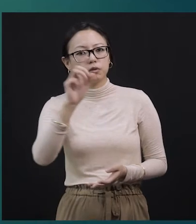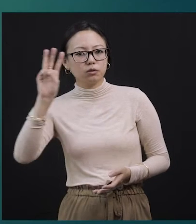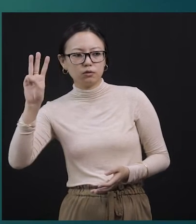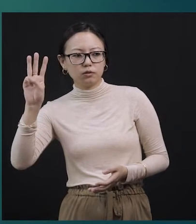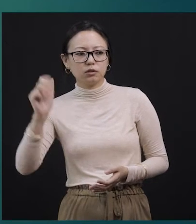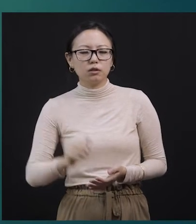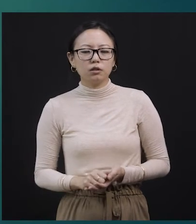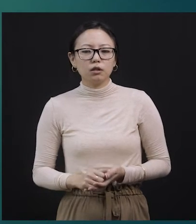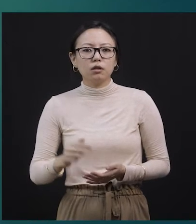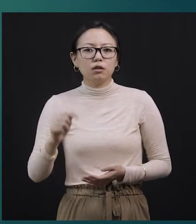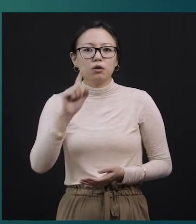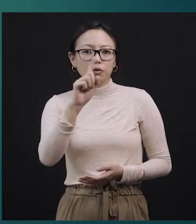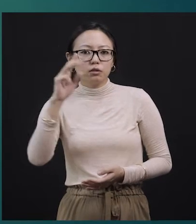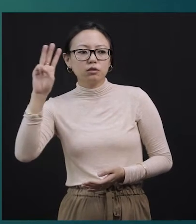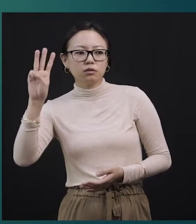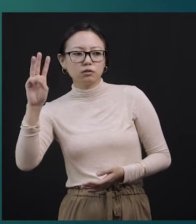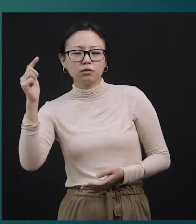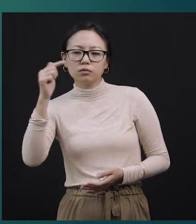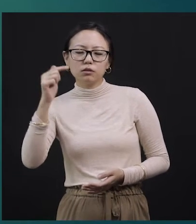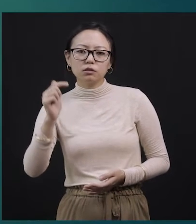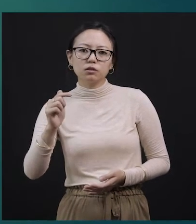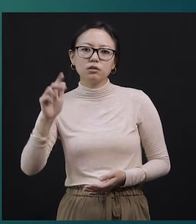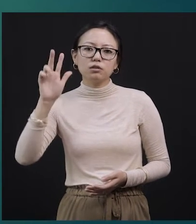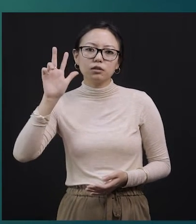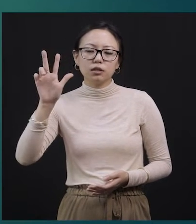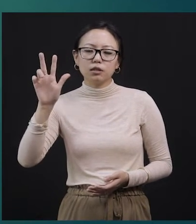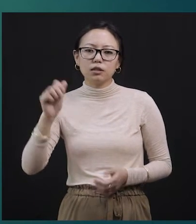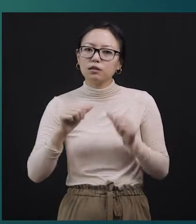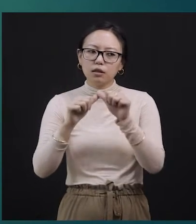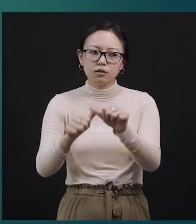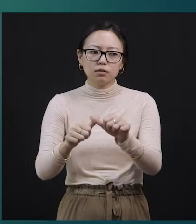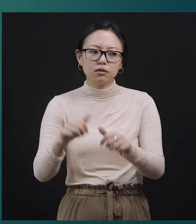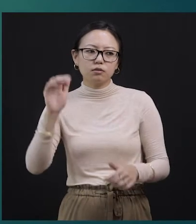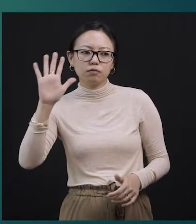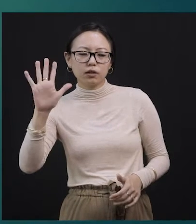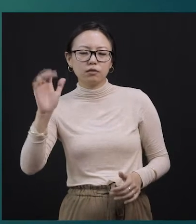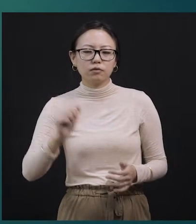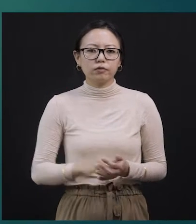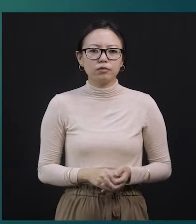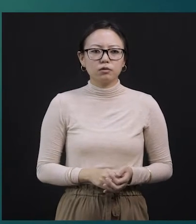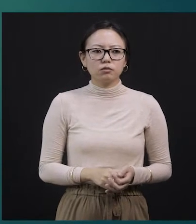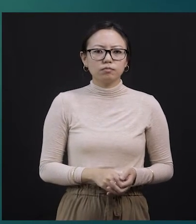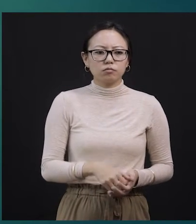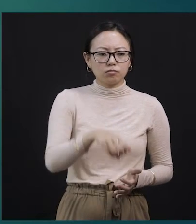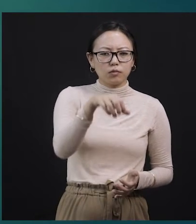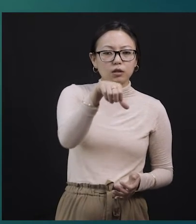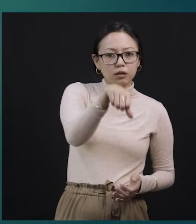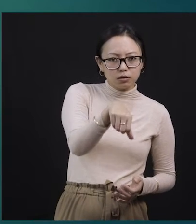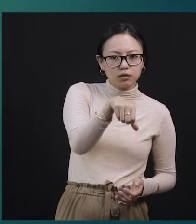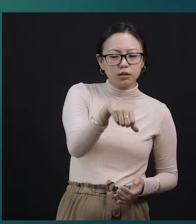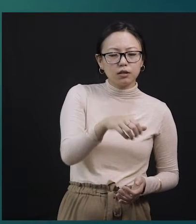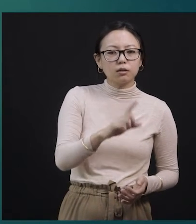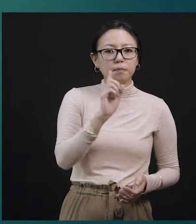minus 8, how much, children? 5, right? So now here, since you have taken borrow, it will remain here